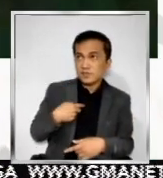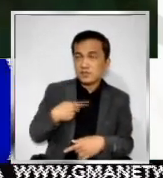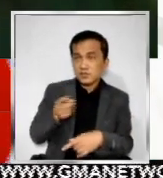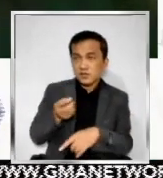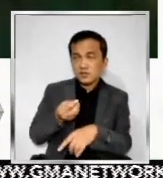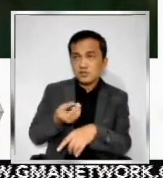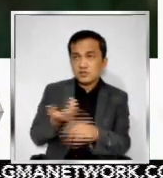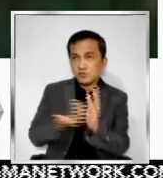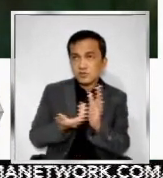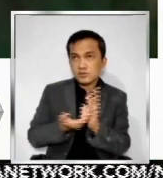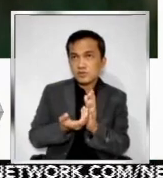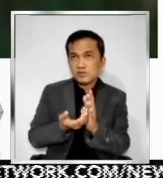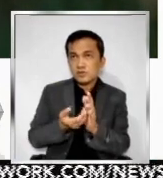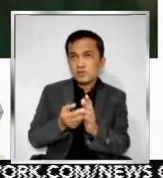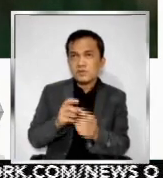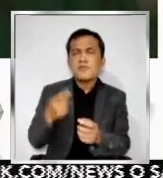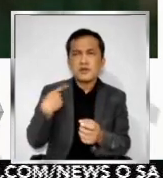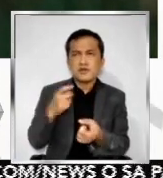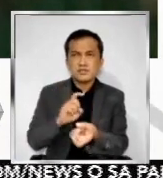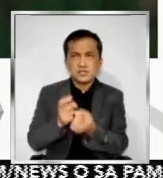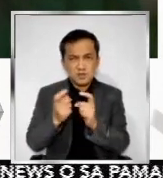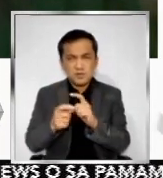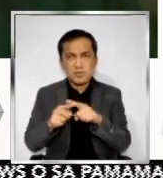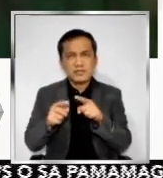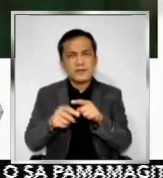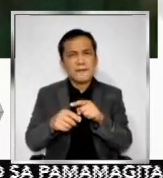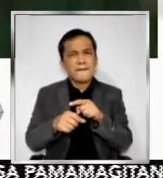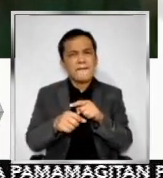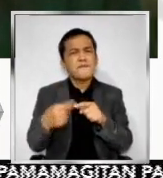but never pressure, you know.